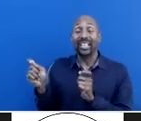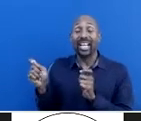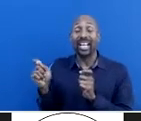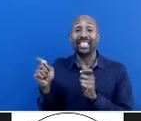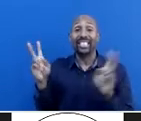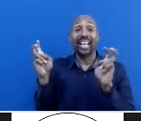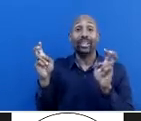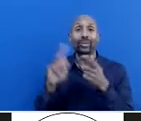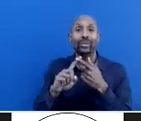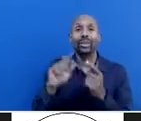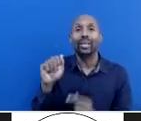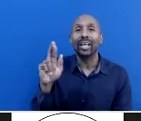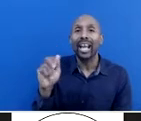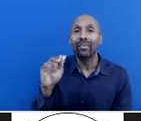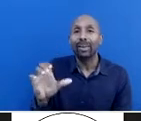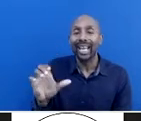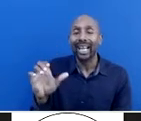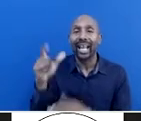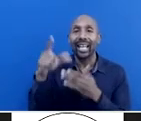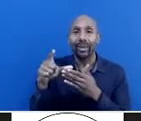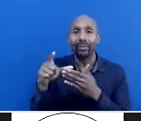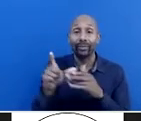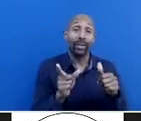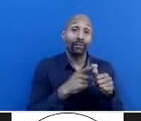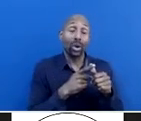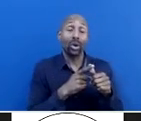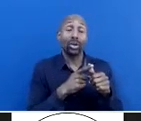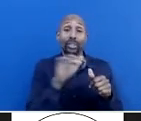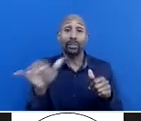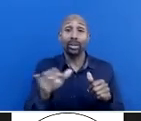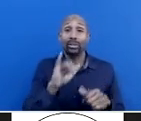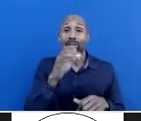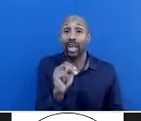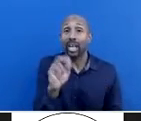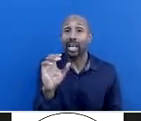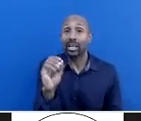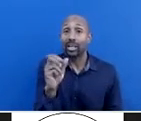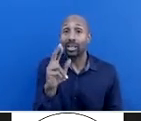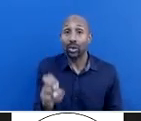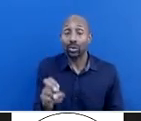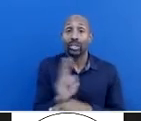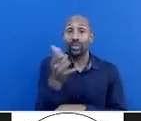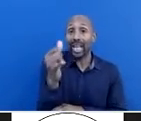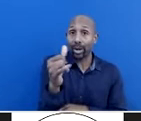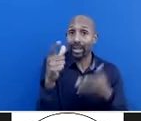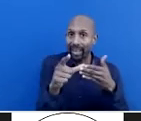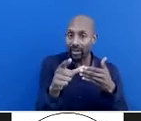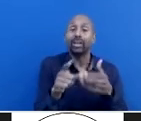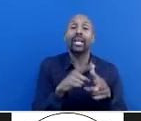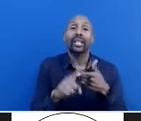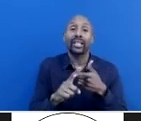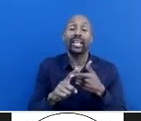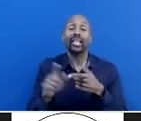First spelled out John Coltrane in Arabic, and then written Allahu